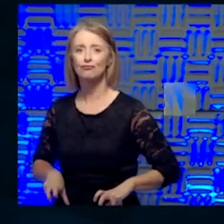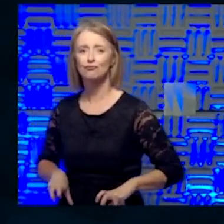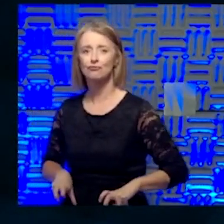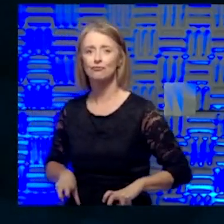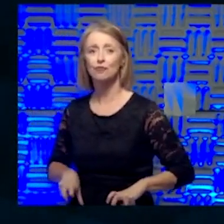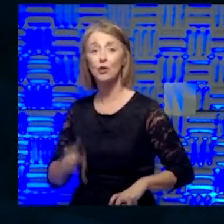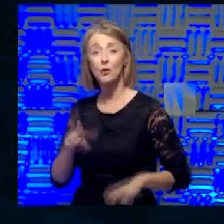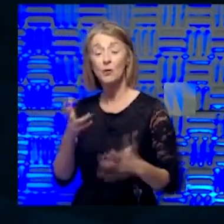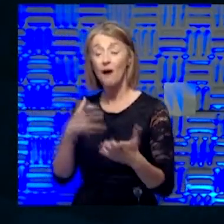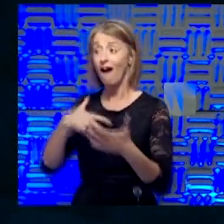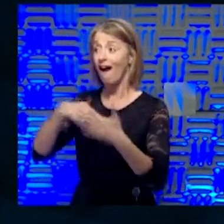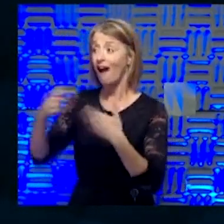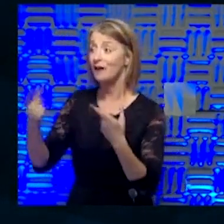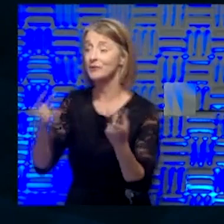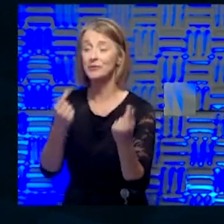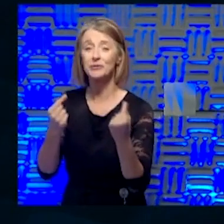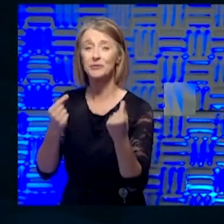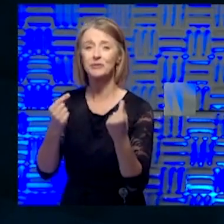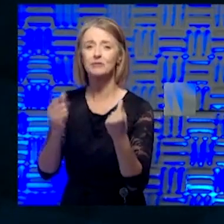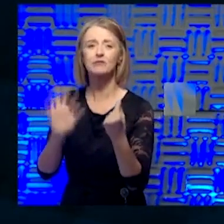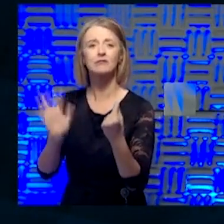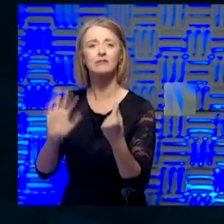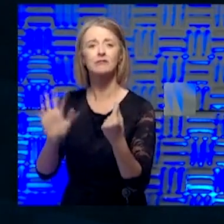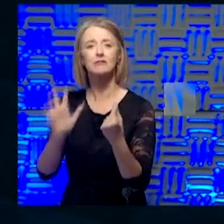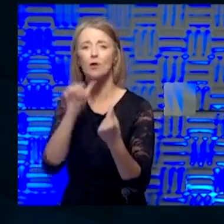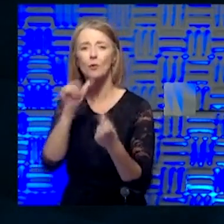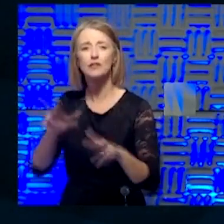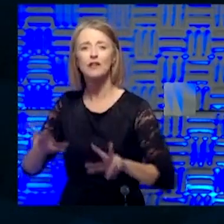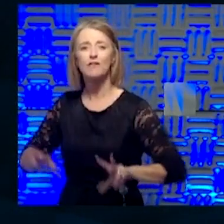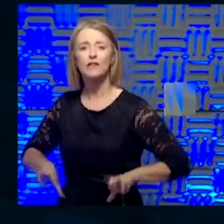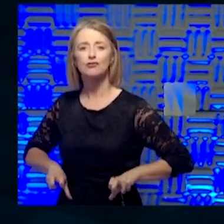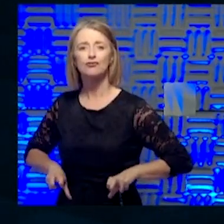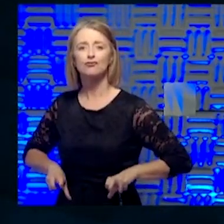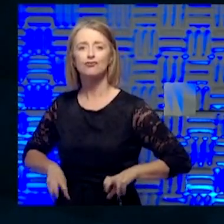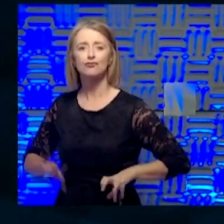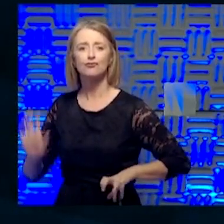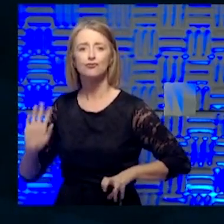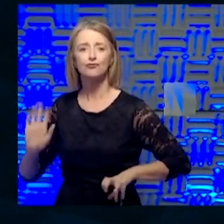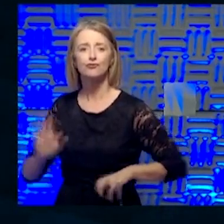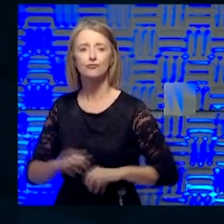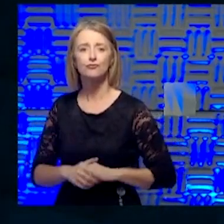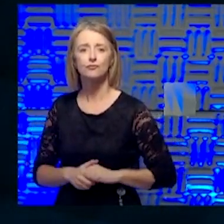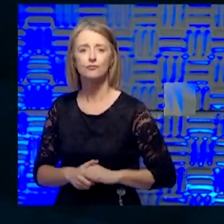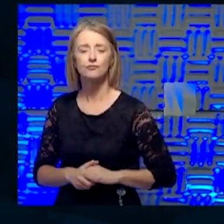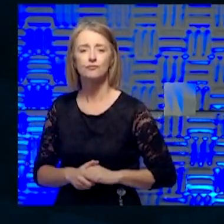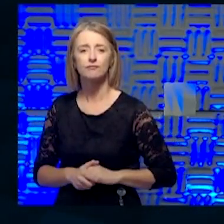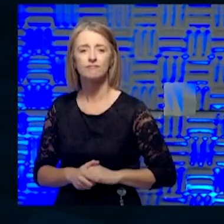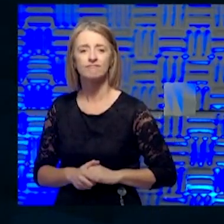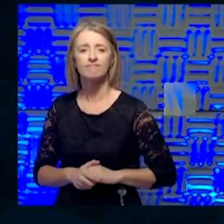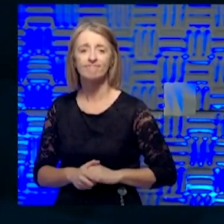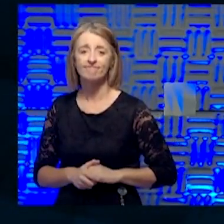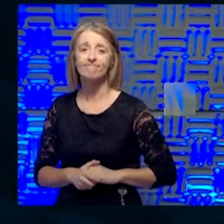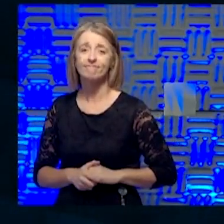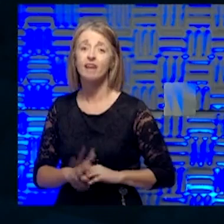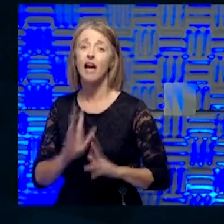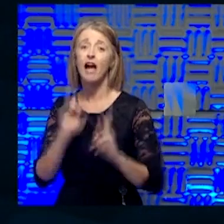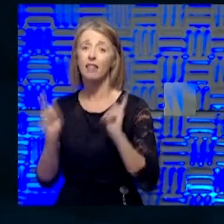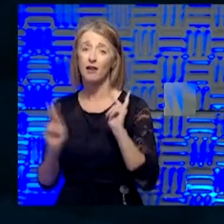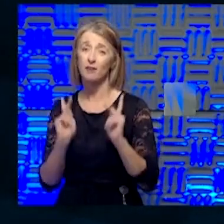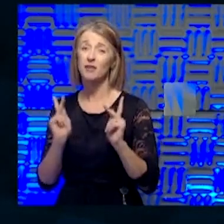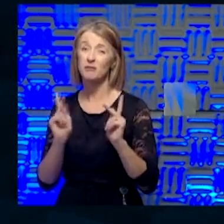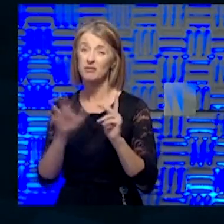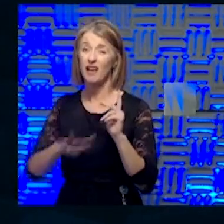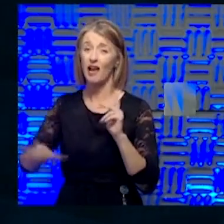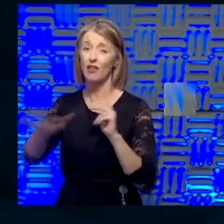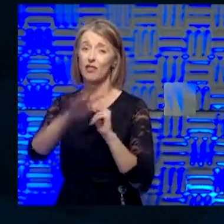to go out and do something, don't be selfish. That has a lot to do with it. A lot of people are selfish,